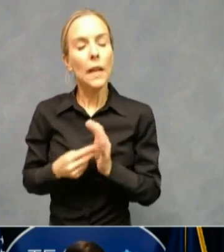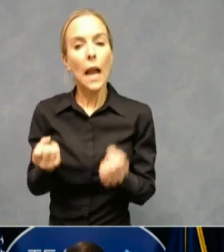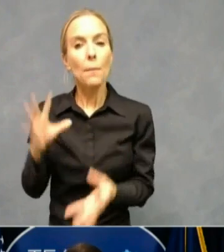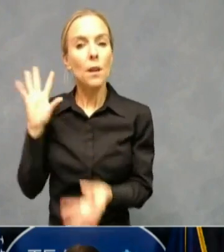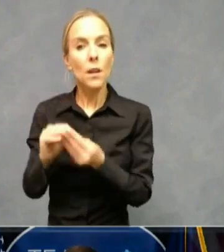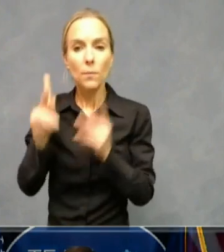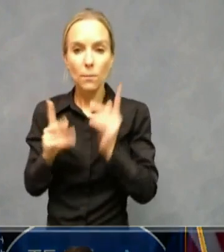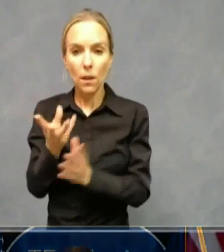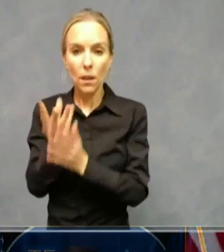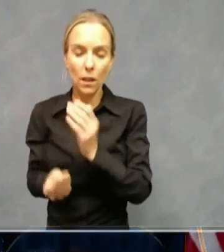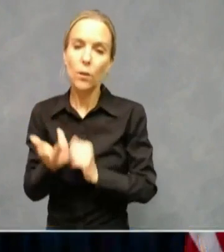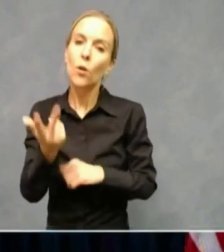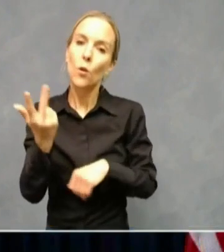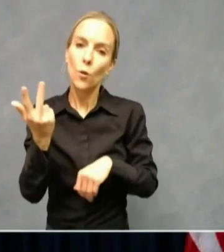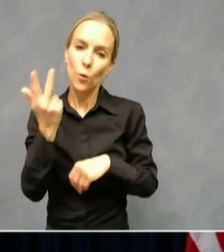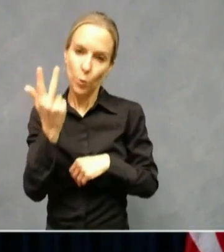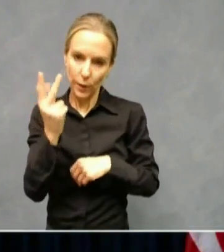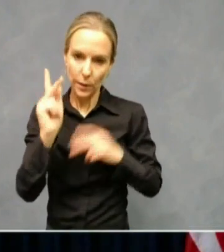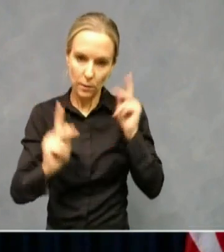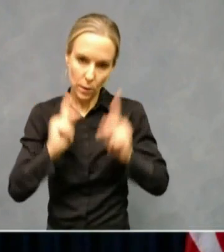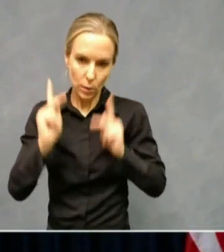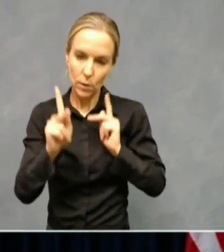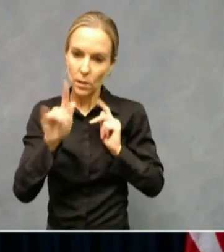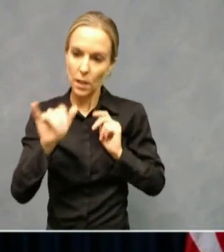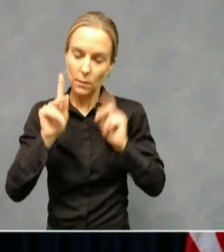Kentuckians to bring our total up to